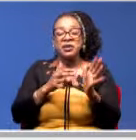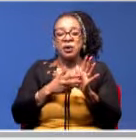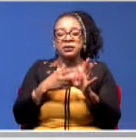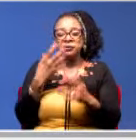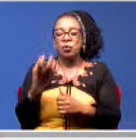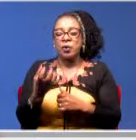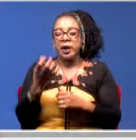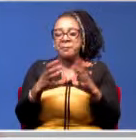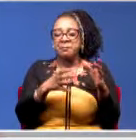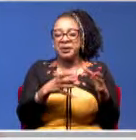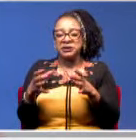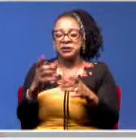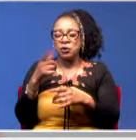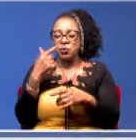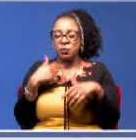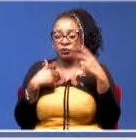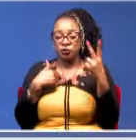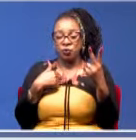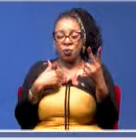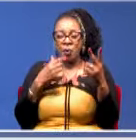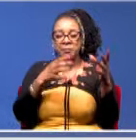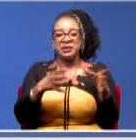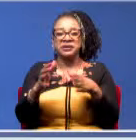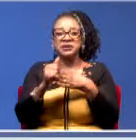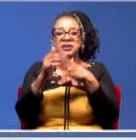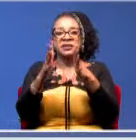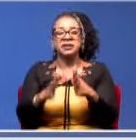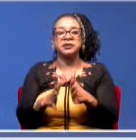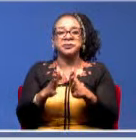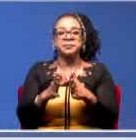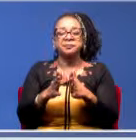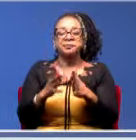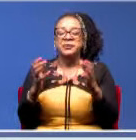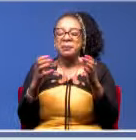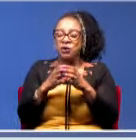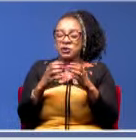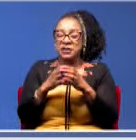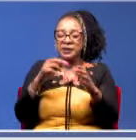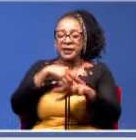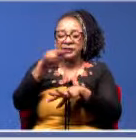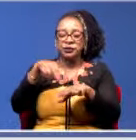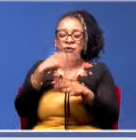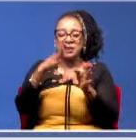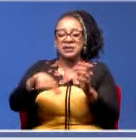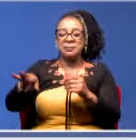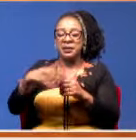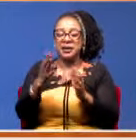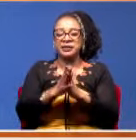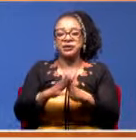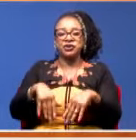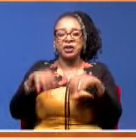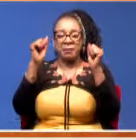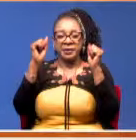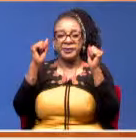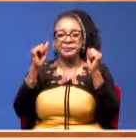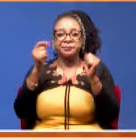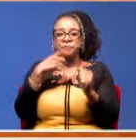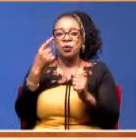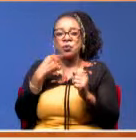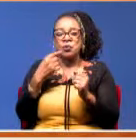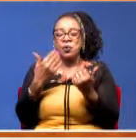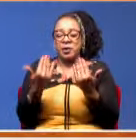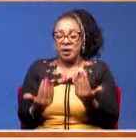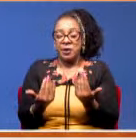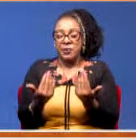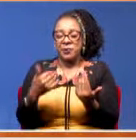two deputy party leaders, its leader of minority in the National Assembly and its chairman have found solace in President Ruto's